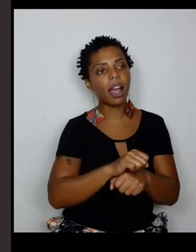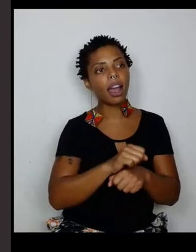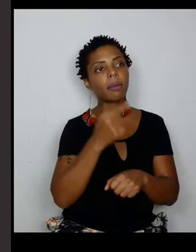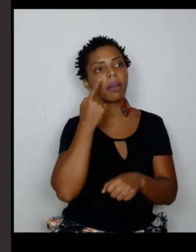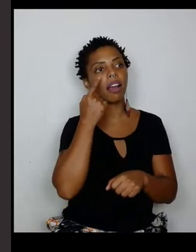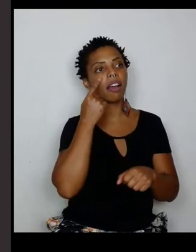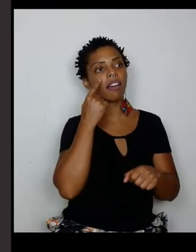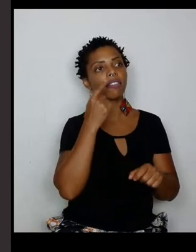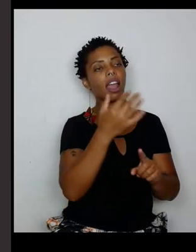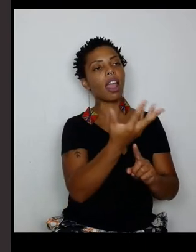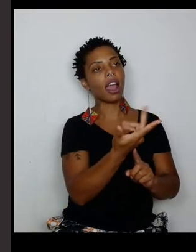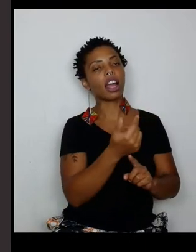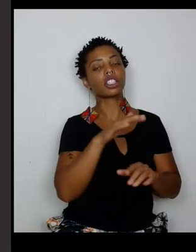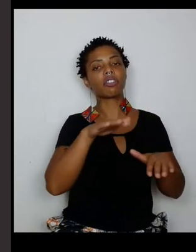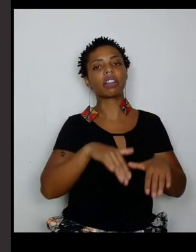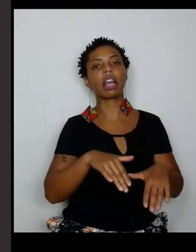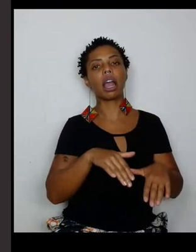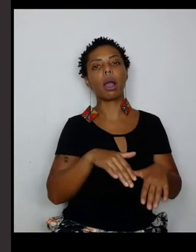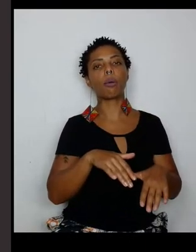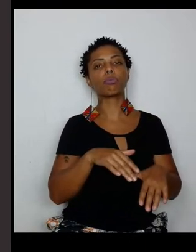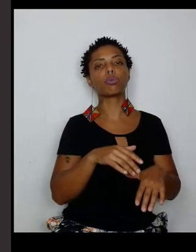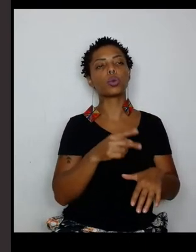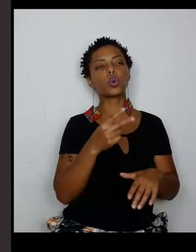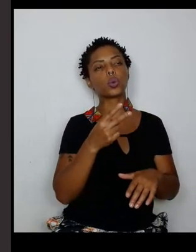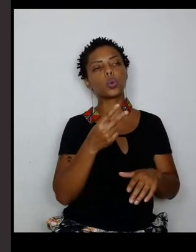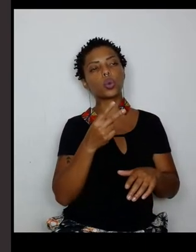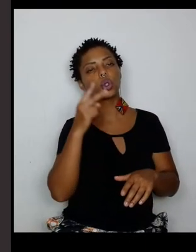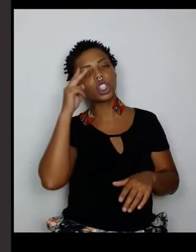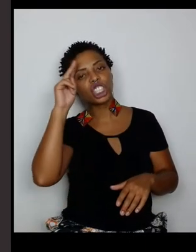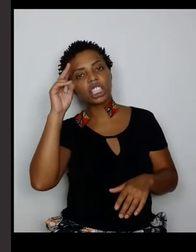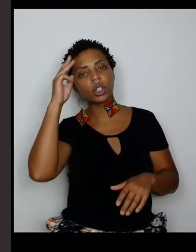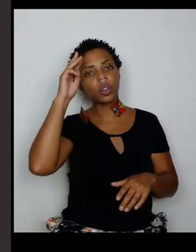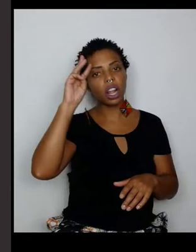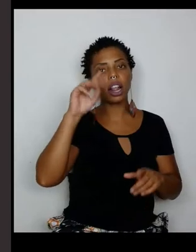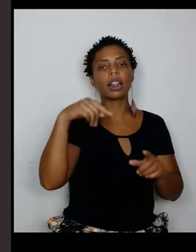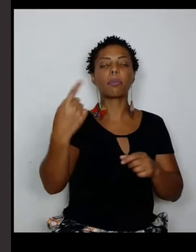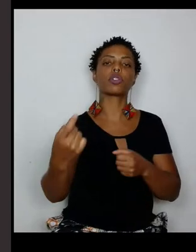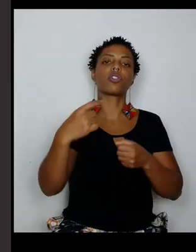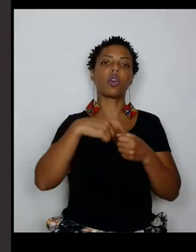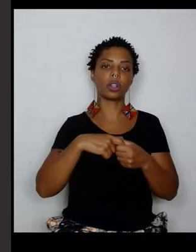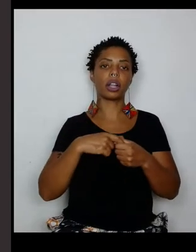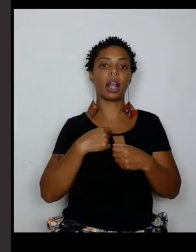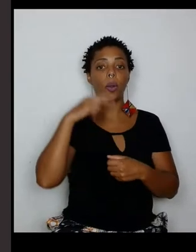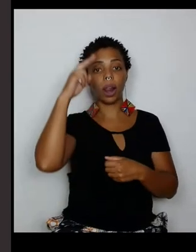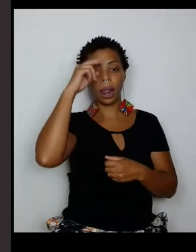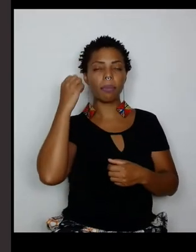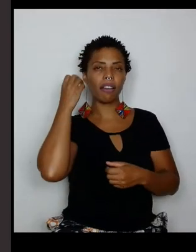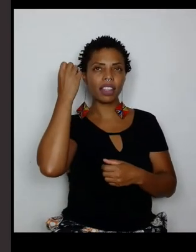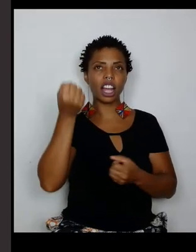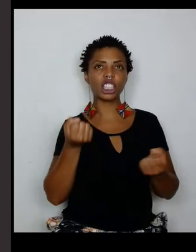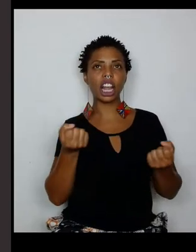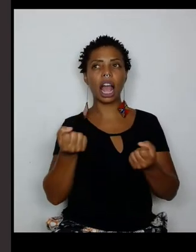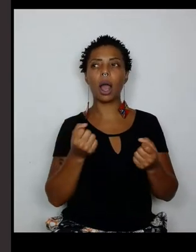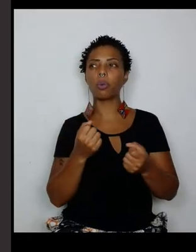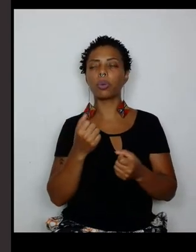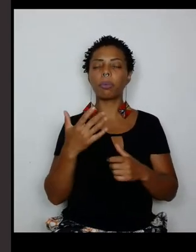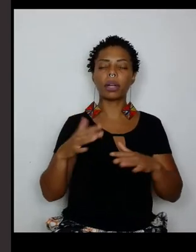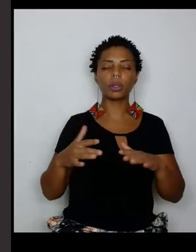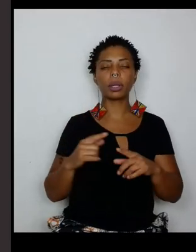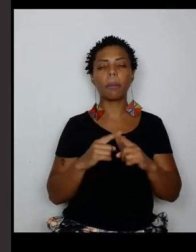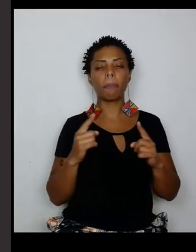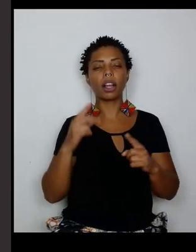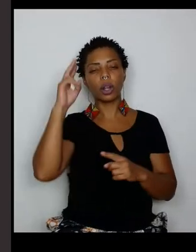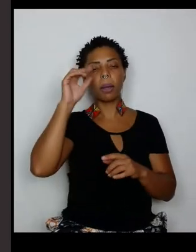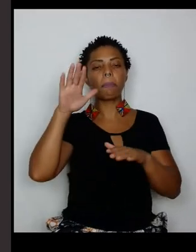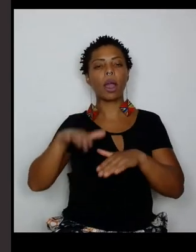returned my memory of the trip is hazy but i recall that we stopped in not next slide to see among